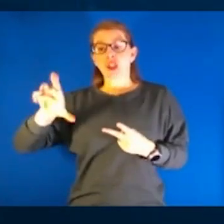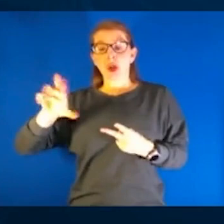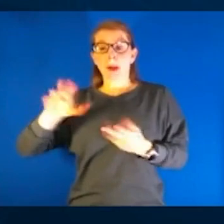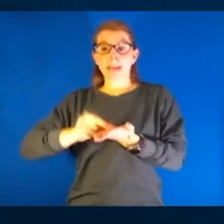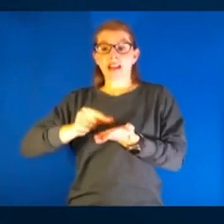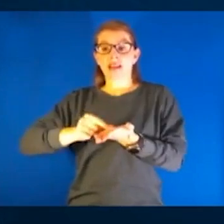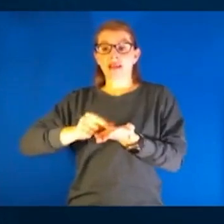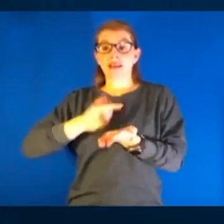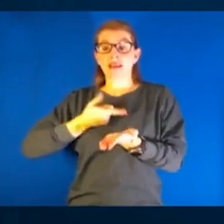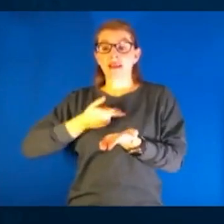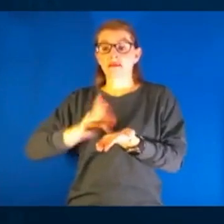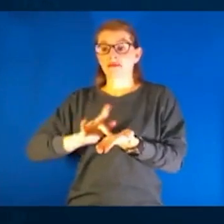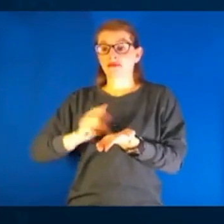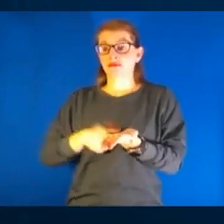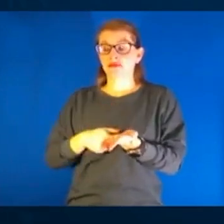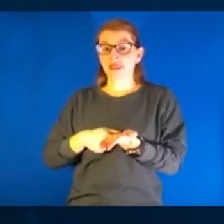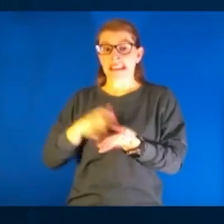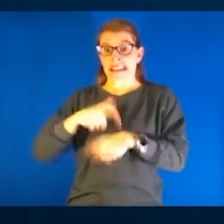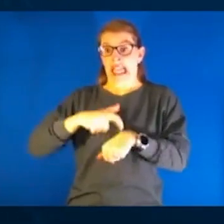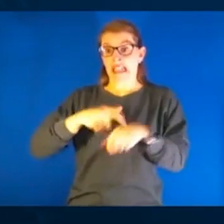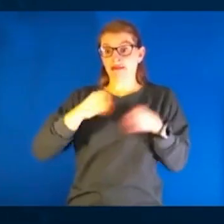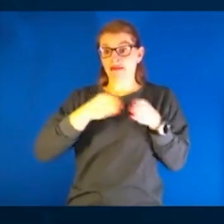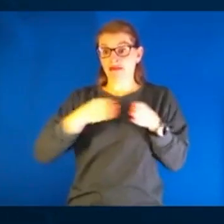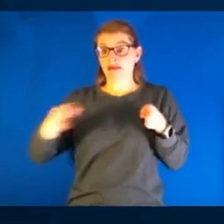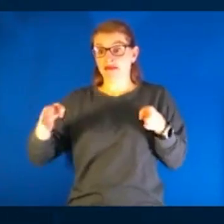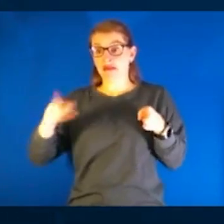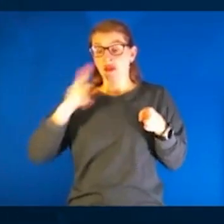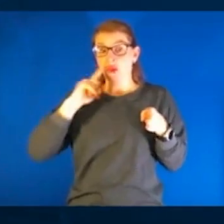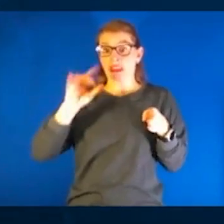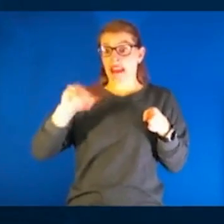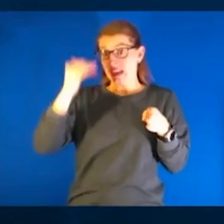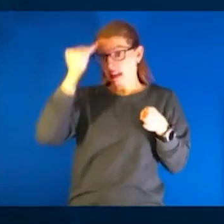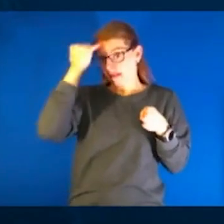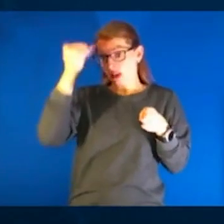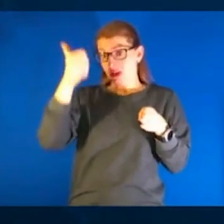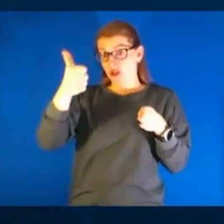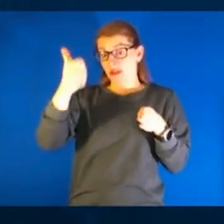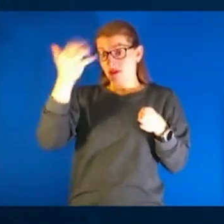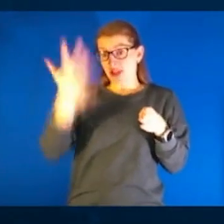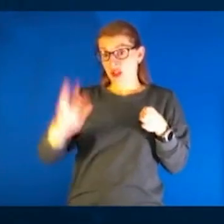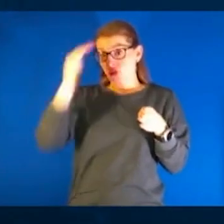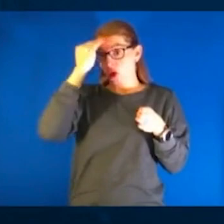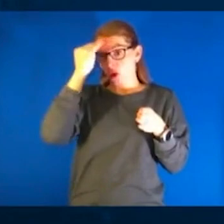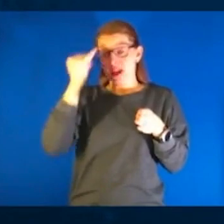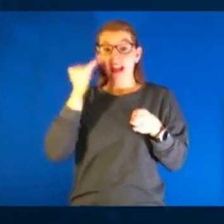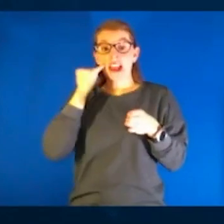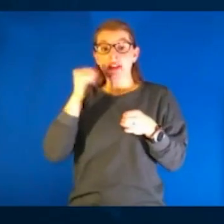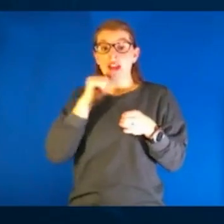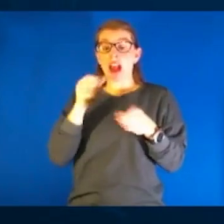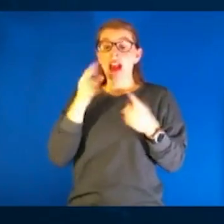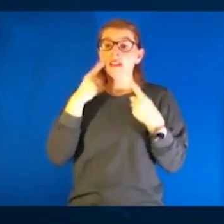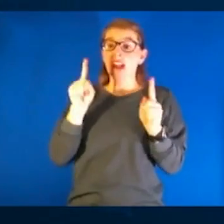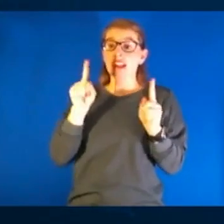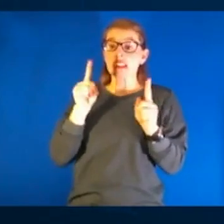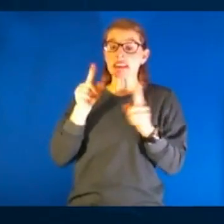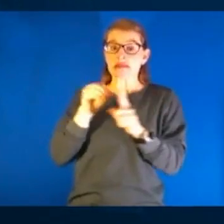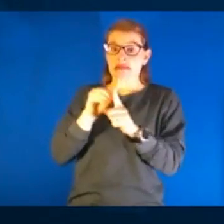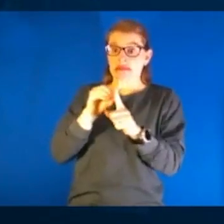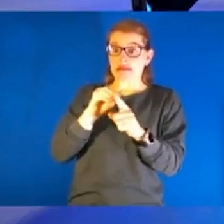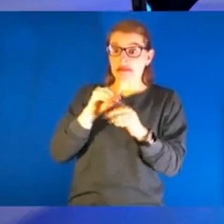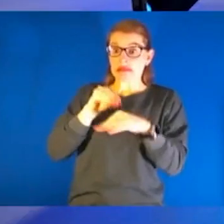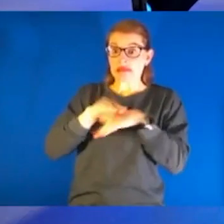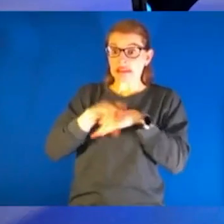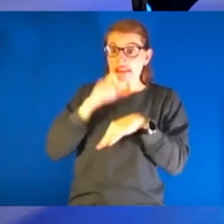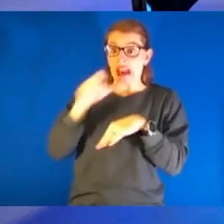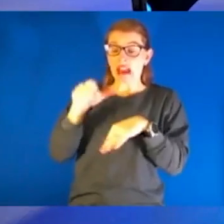timetable for them, if you know, if they are unaffected by this variant? Dr. Clough, thoughts about those?